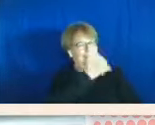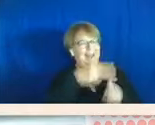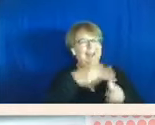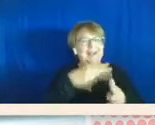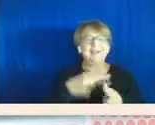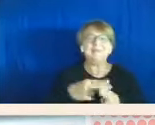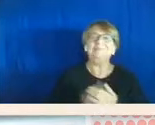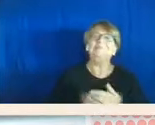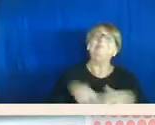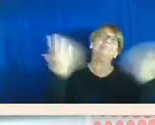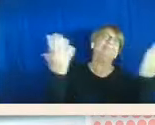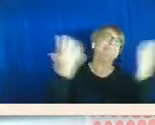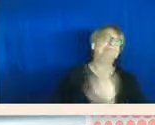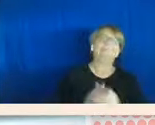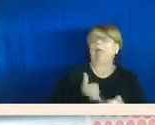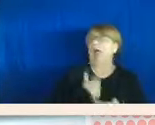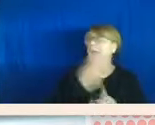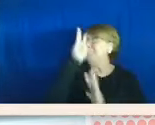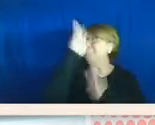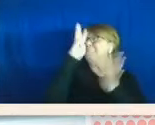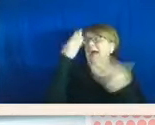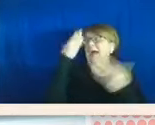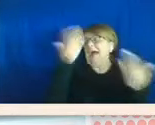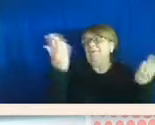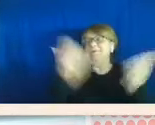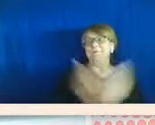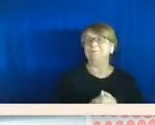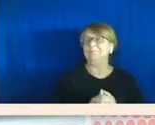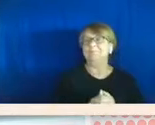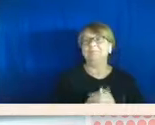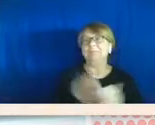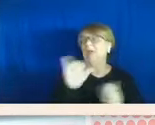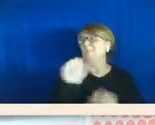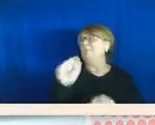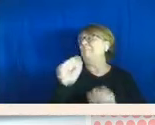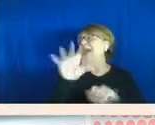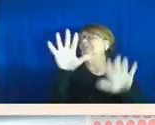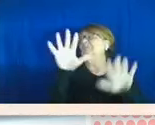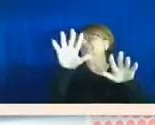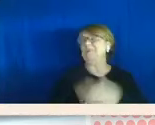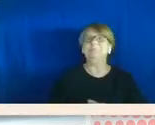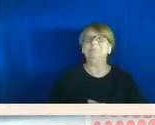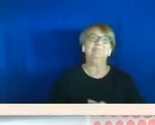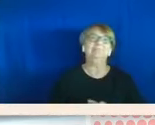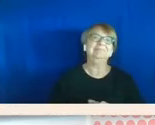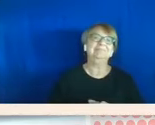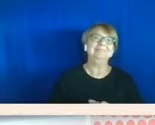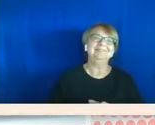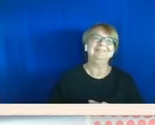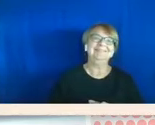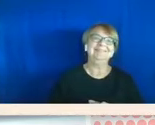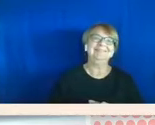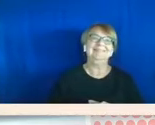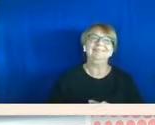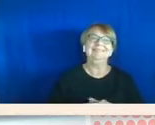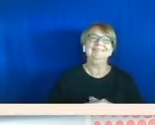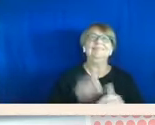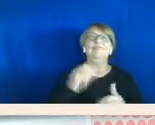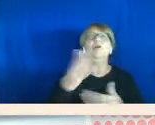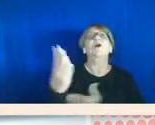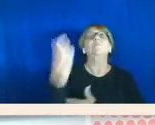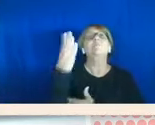I come up with these things, who knows? It's just, it's like magic happens. Yeah. So our morning keynote.